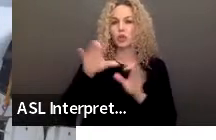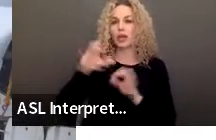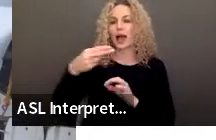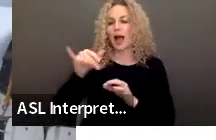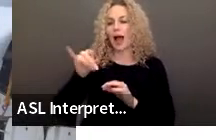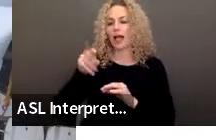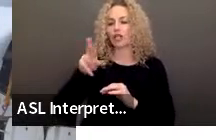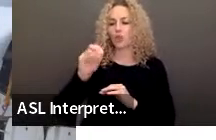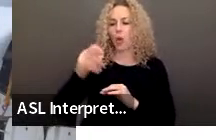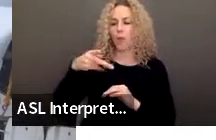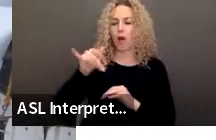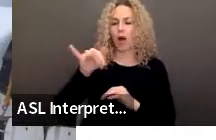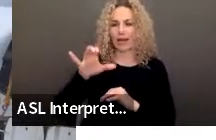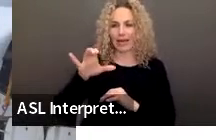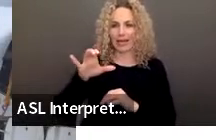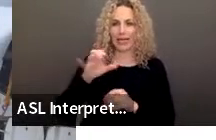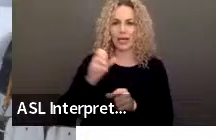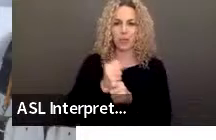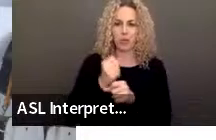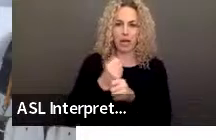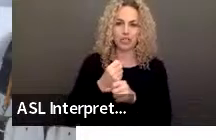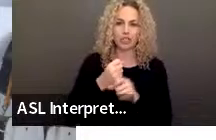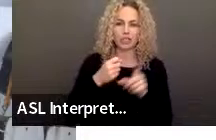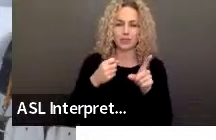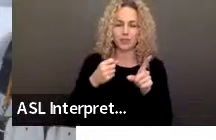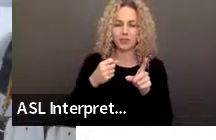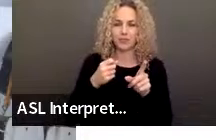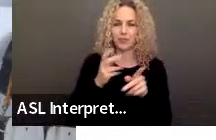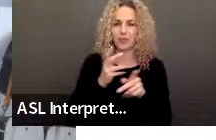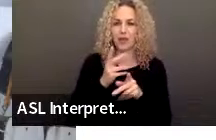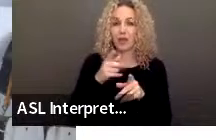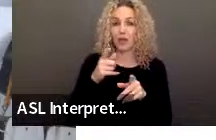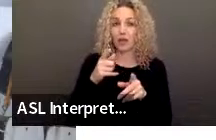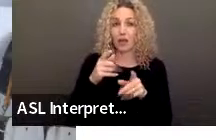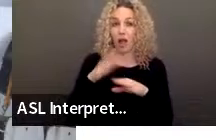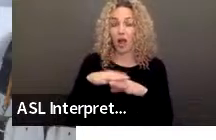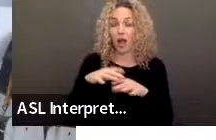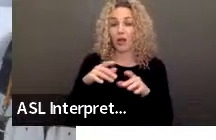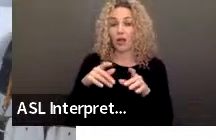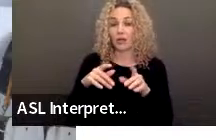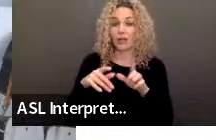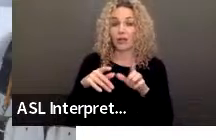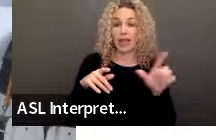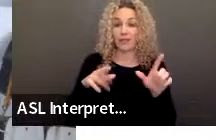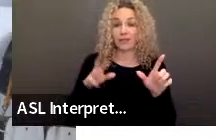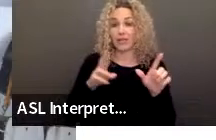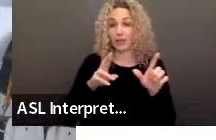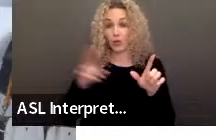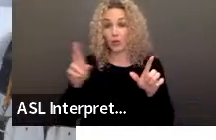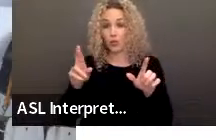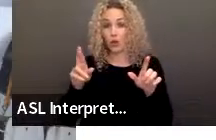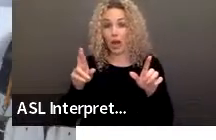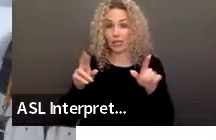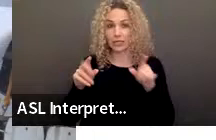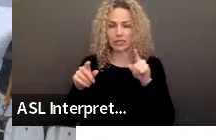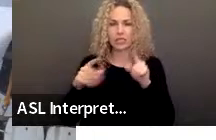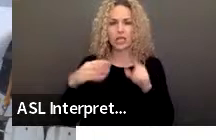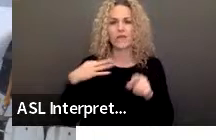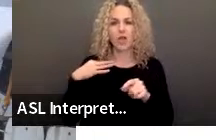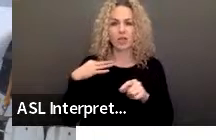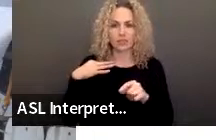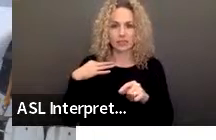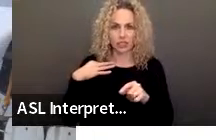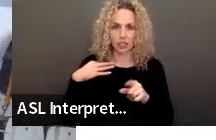production. So in this image are 3 figures. The one on the far left and far right are